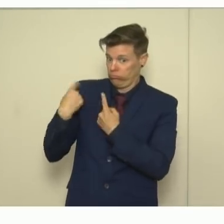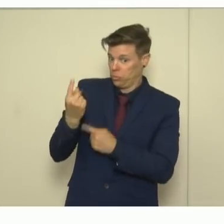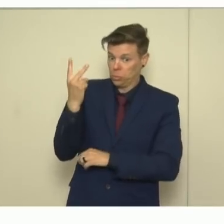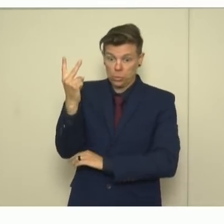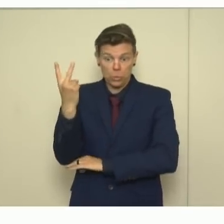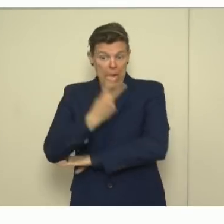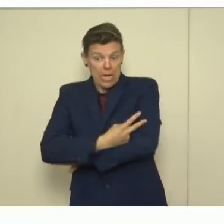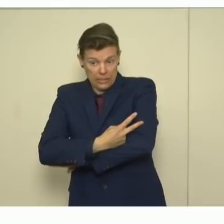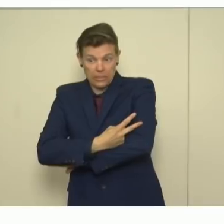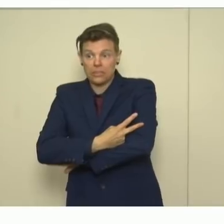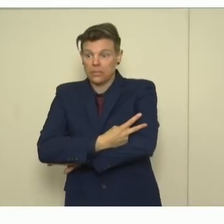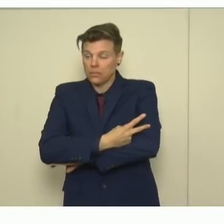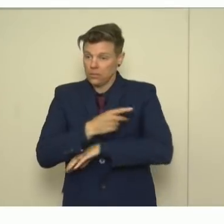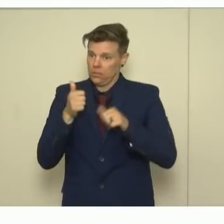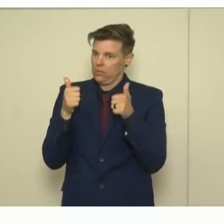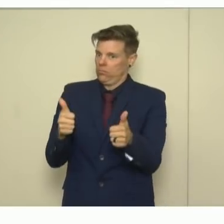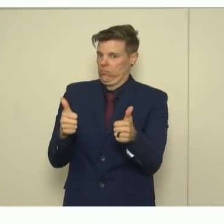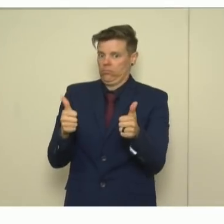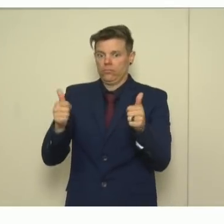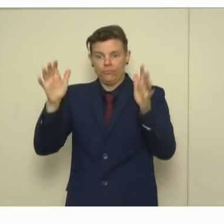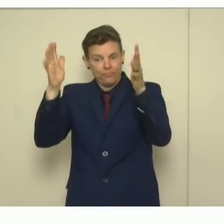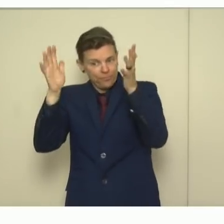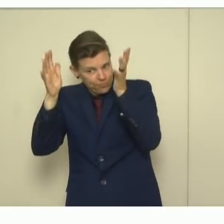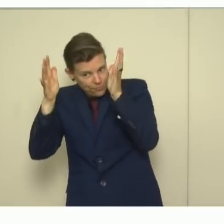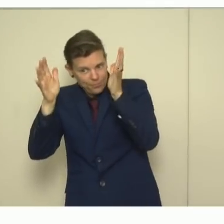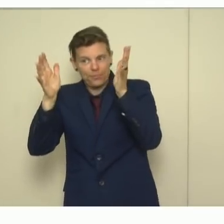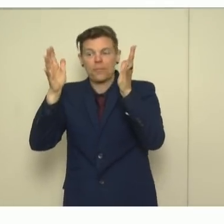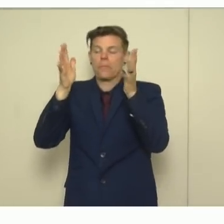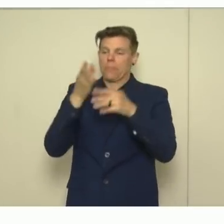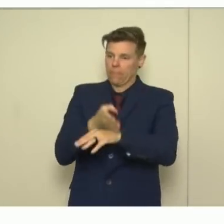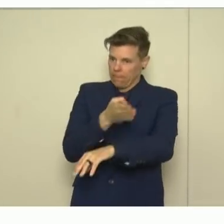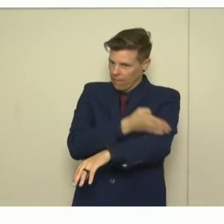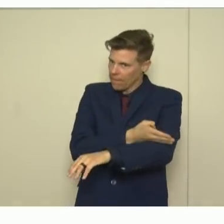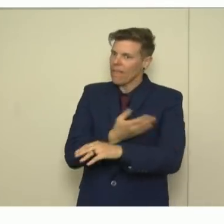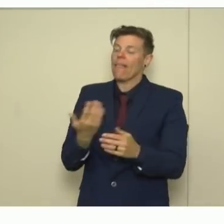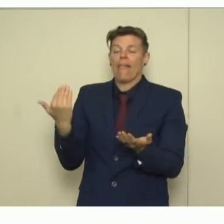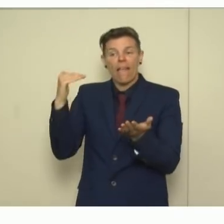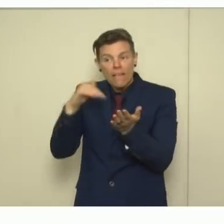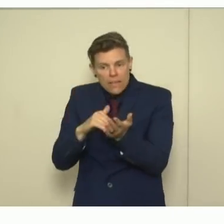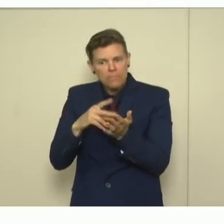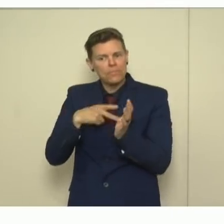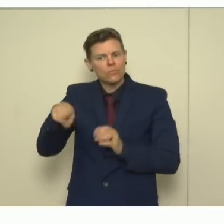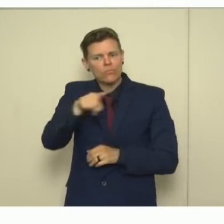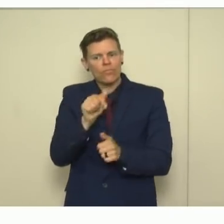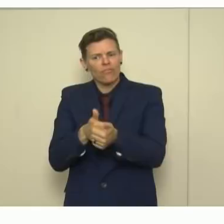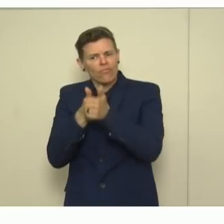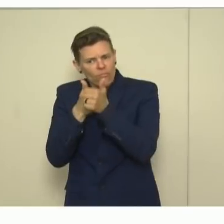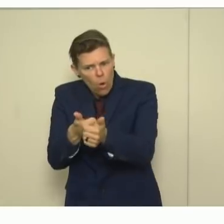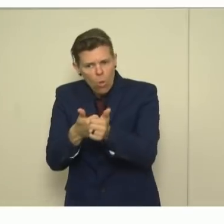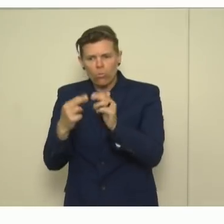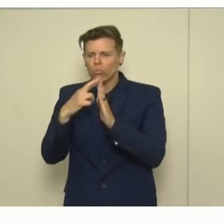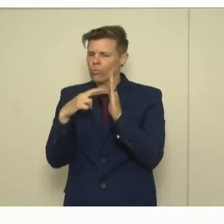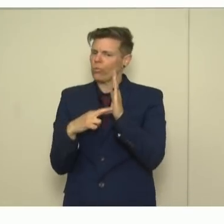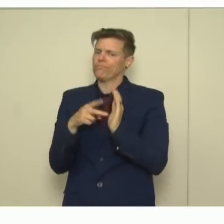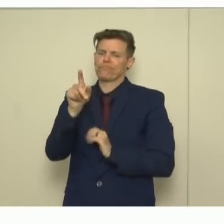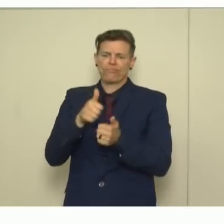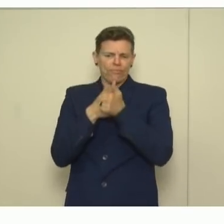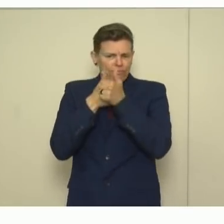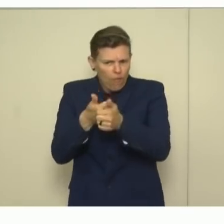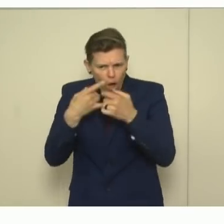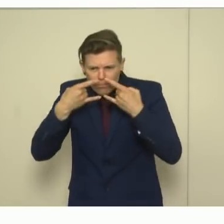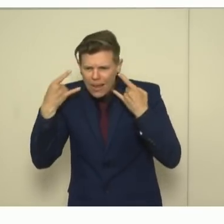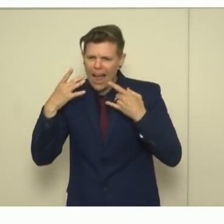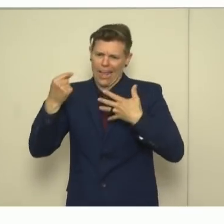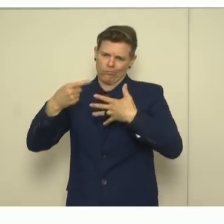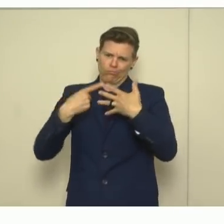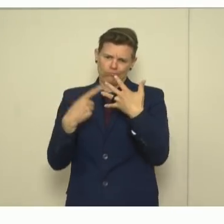amazing recovery there. Lots of compliance with masking and all the other things we know that help reduce the spread of